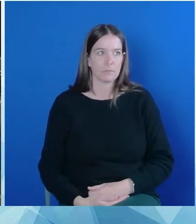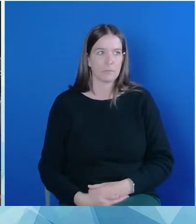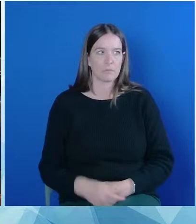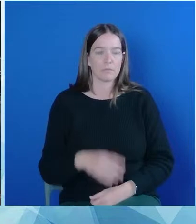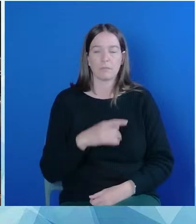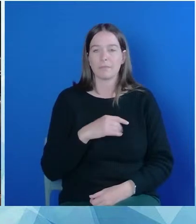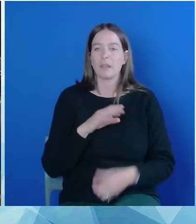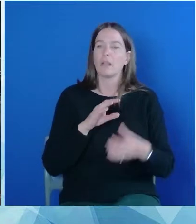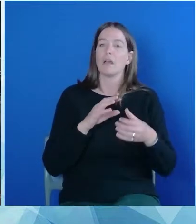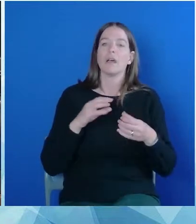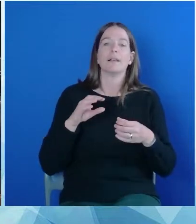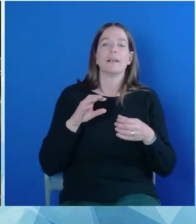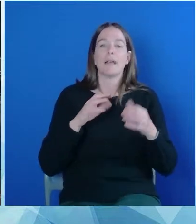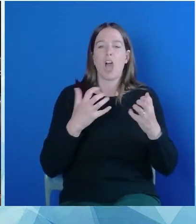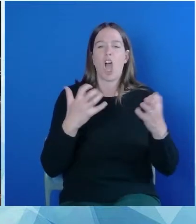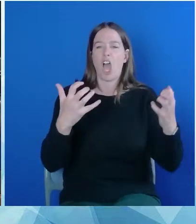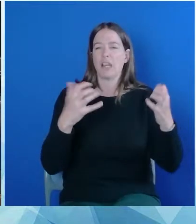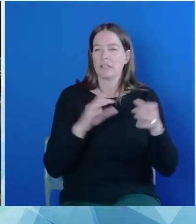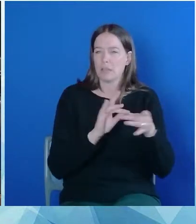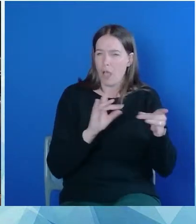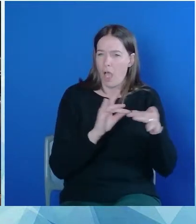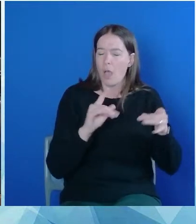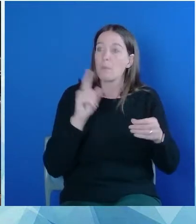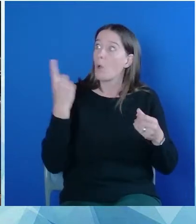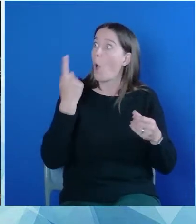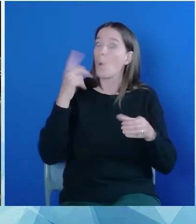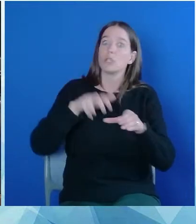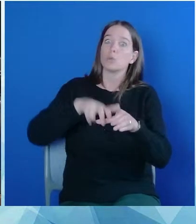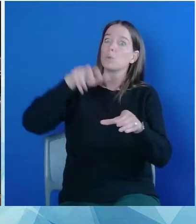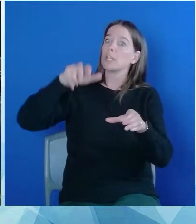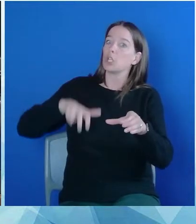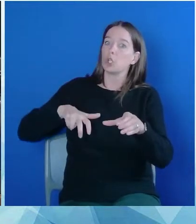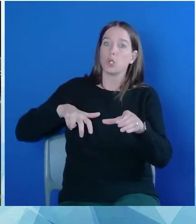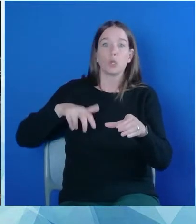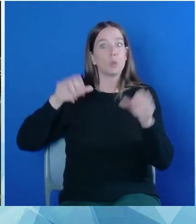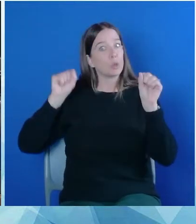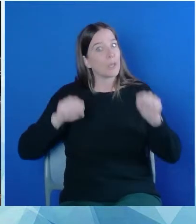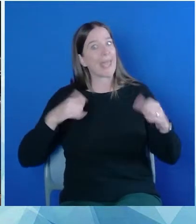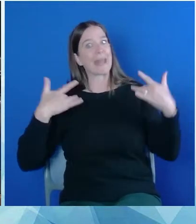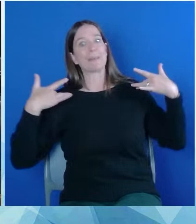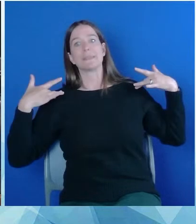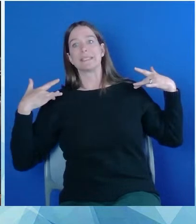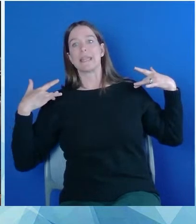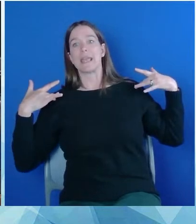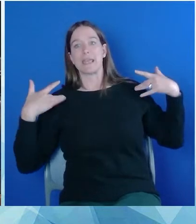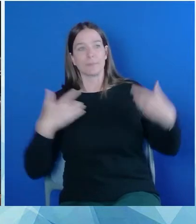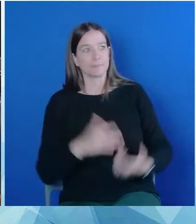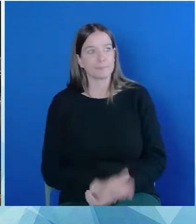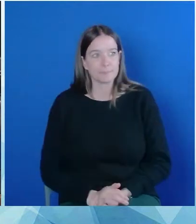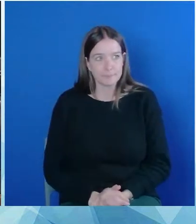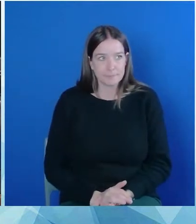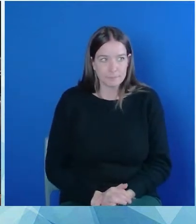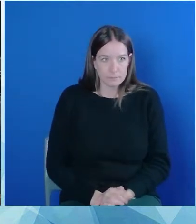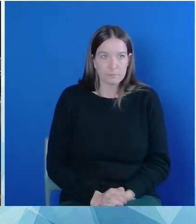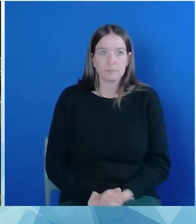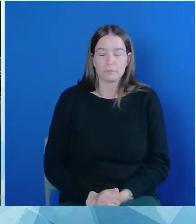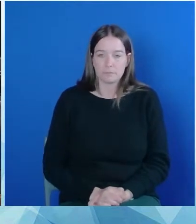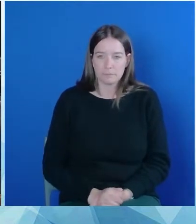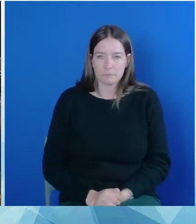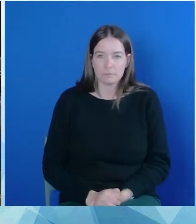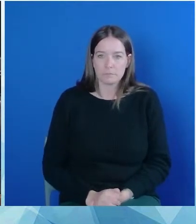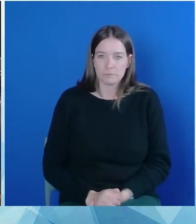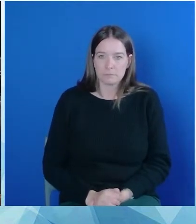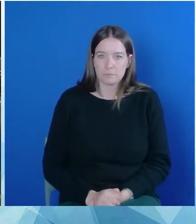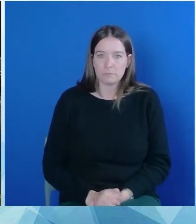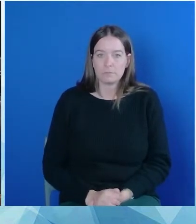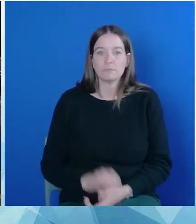You can always recuse. Yep. You can always recuse or abstain. So in regards to BCB, are